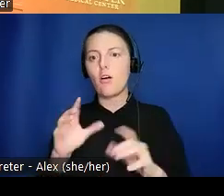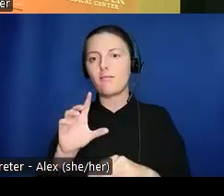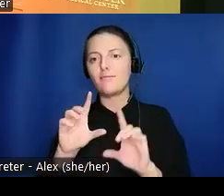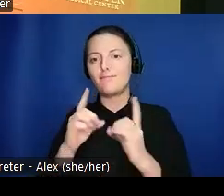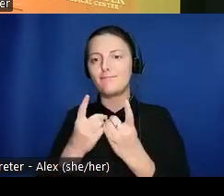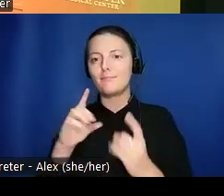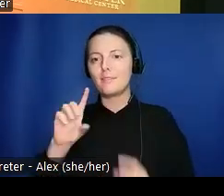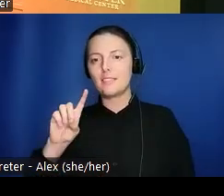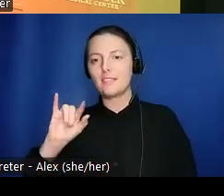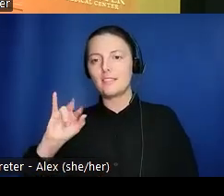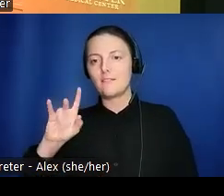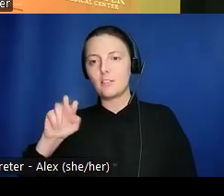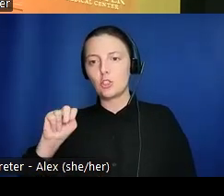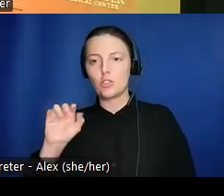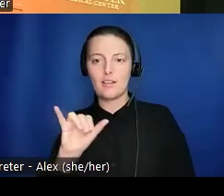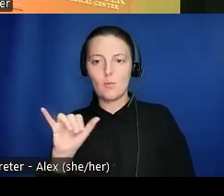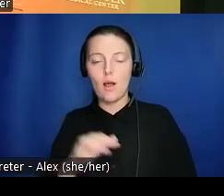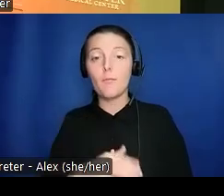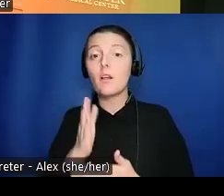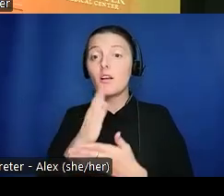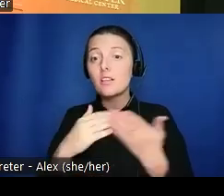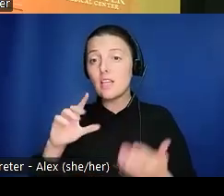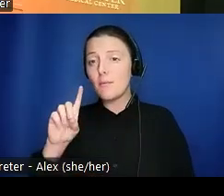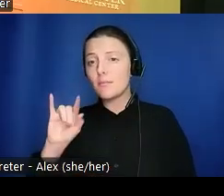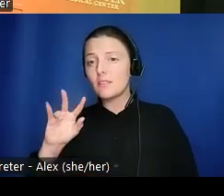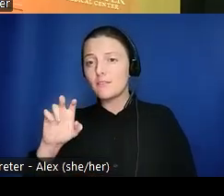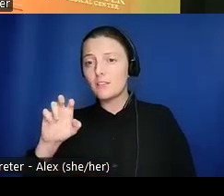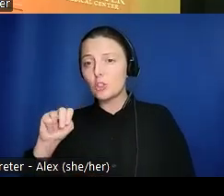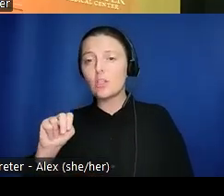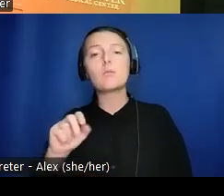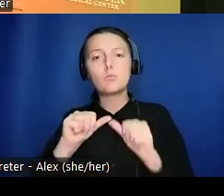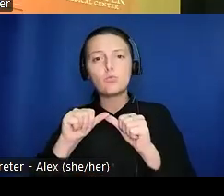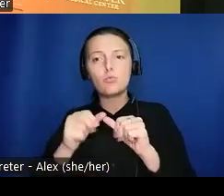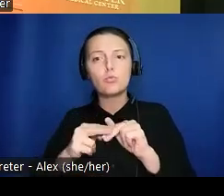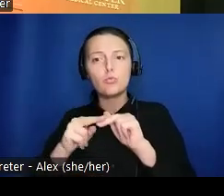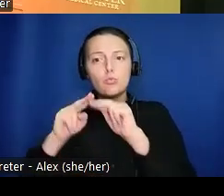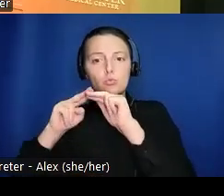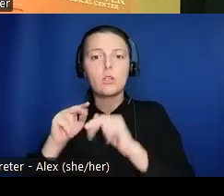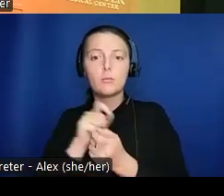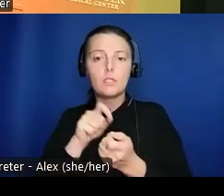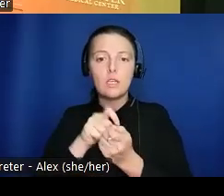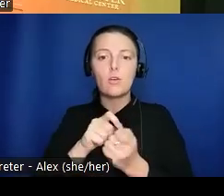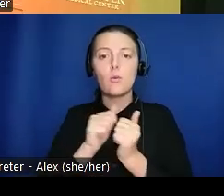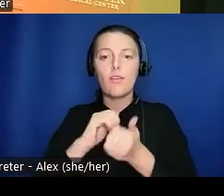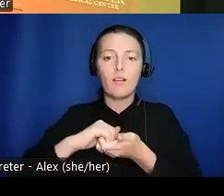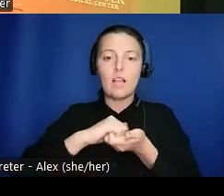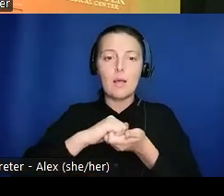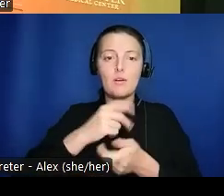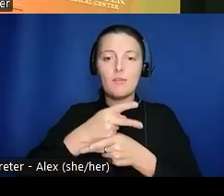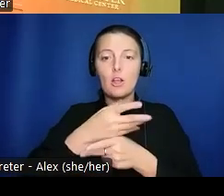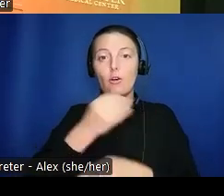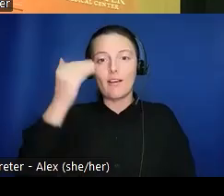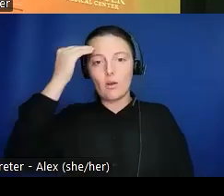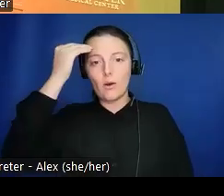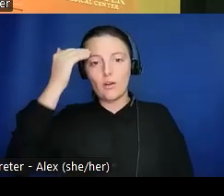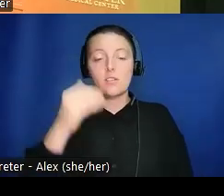And some divisions are continuing to increase, particularly collaborative care and wellness, as it has also added